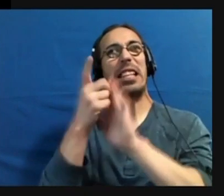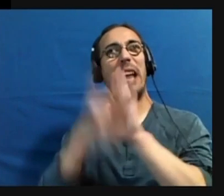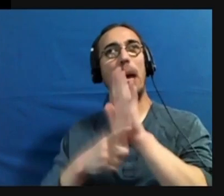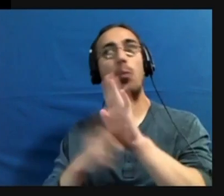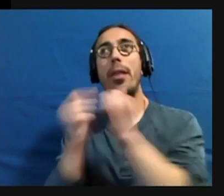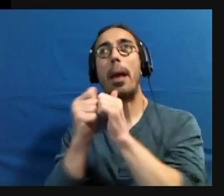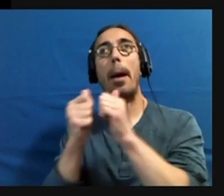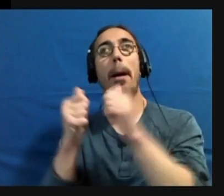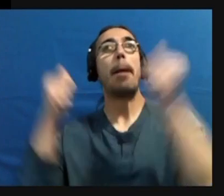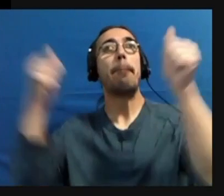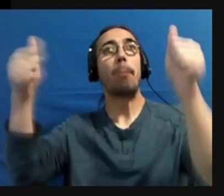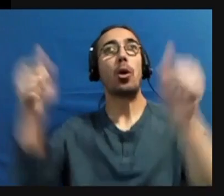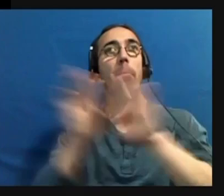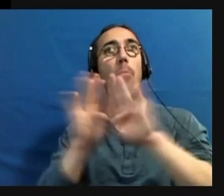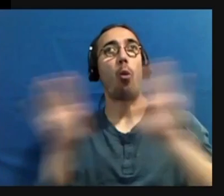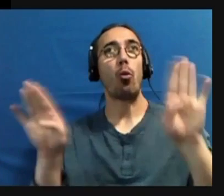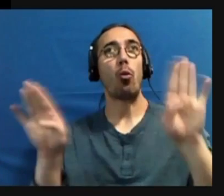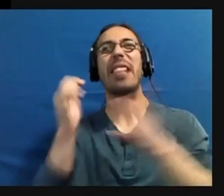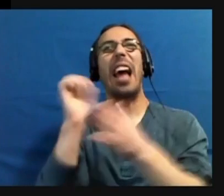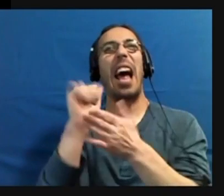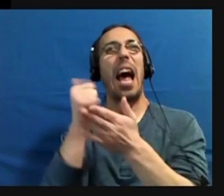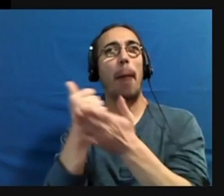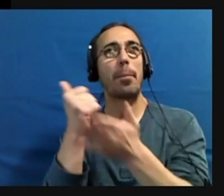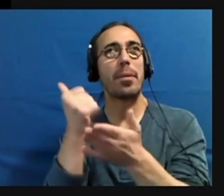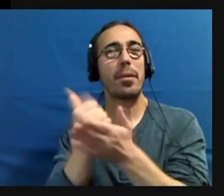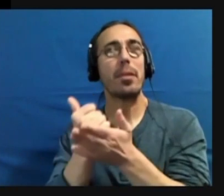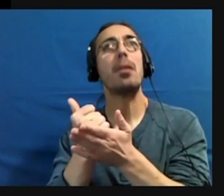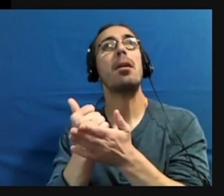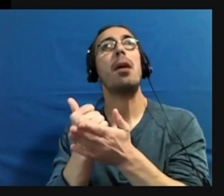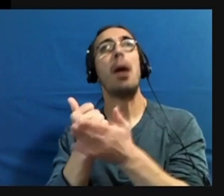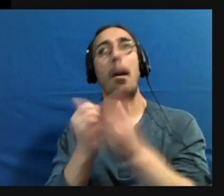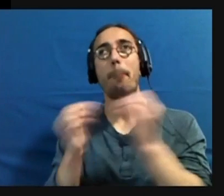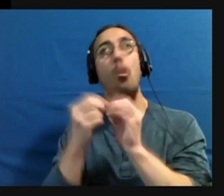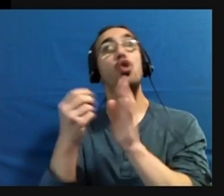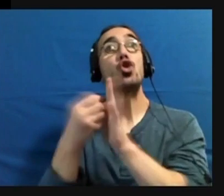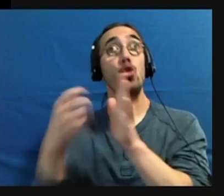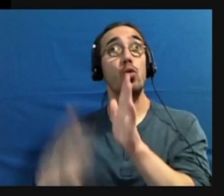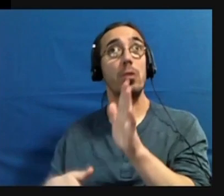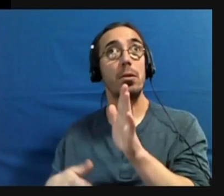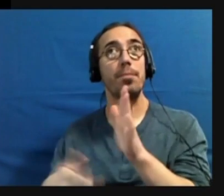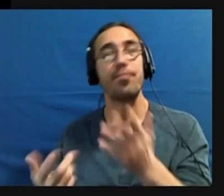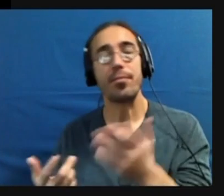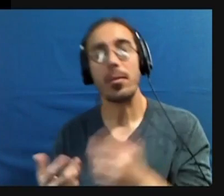on that helps more students.